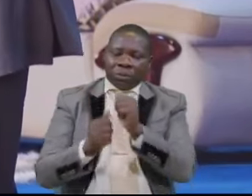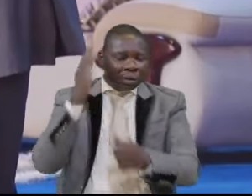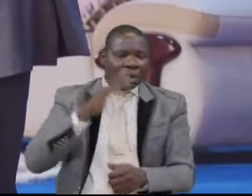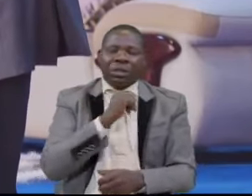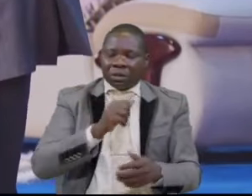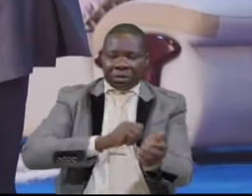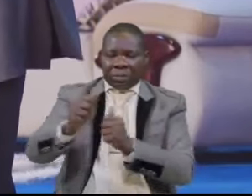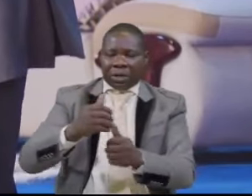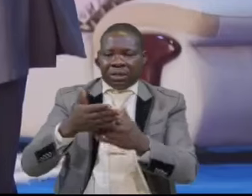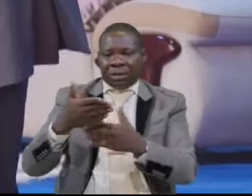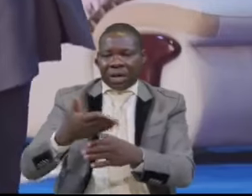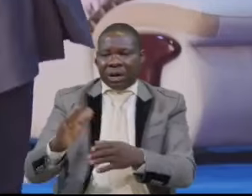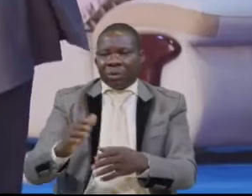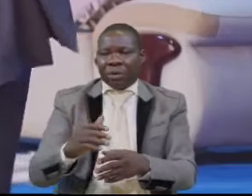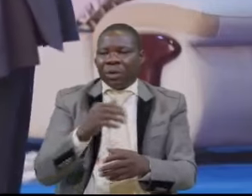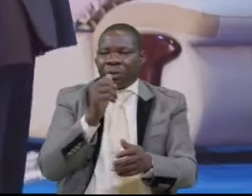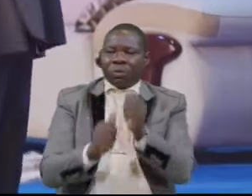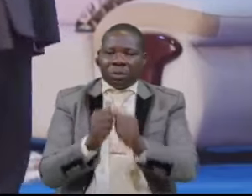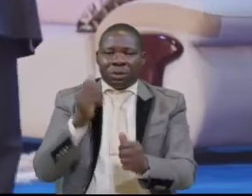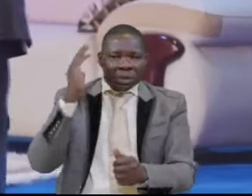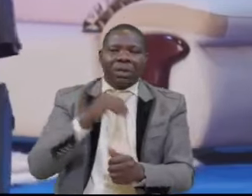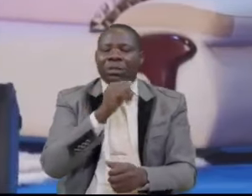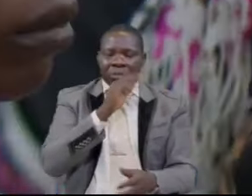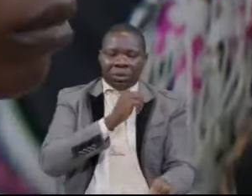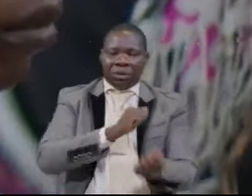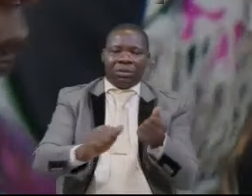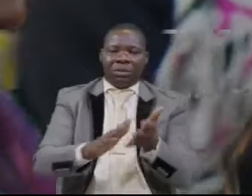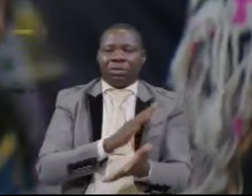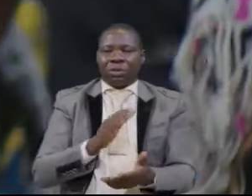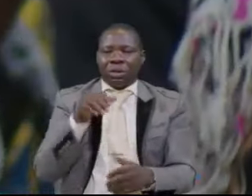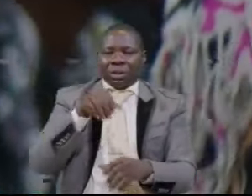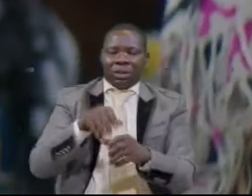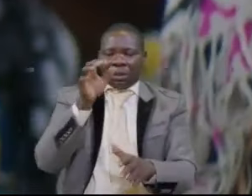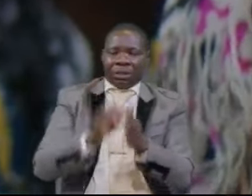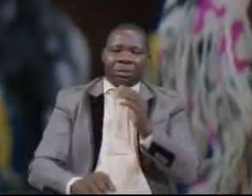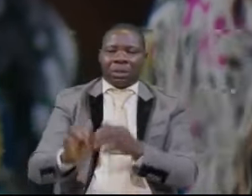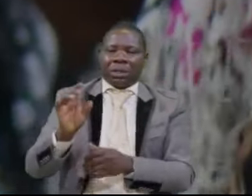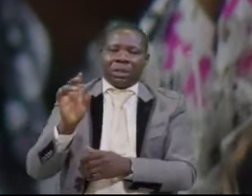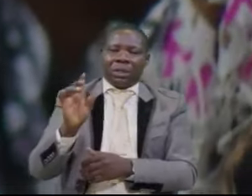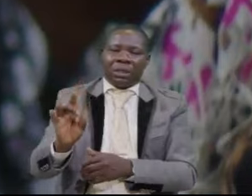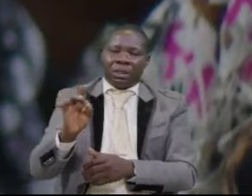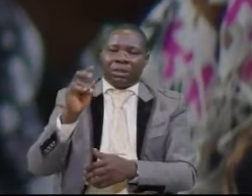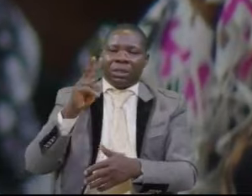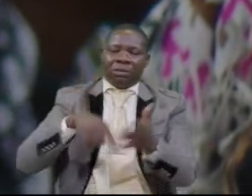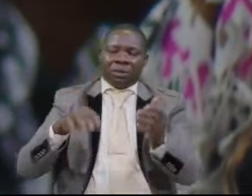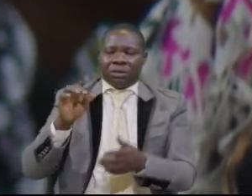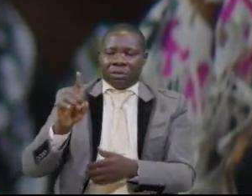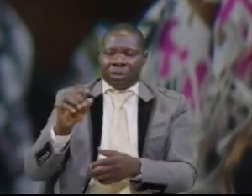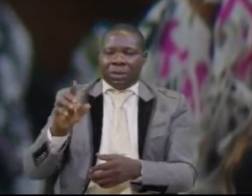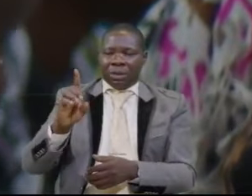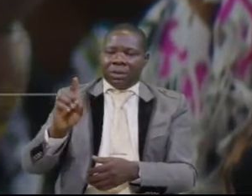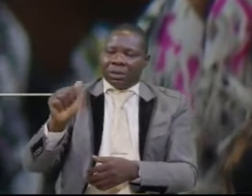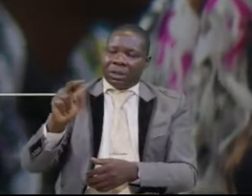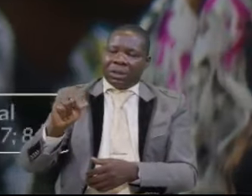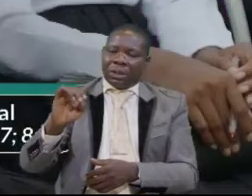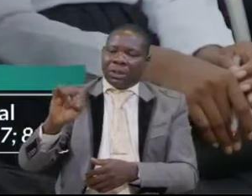says which shall not be destroyed. Look at chapter 8, and I'm reading from verse 1. In Daniel chapter 8, reading there